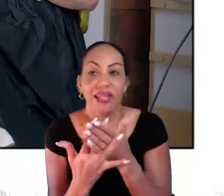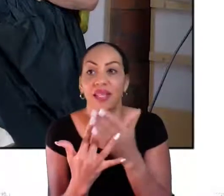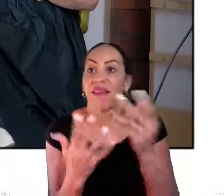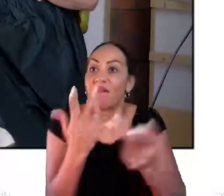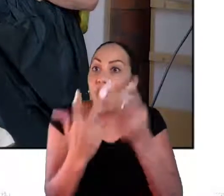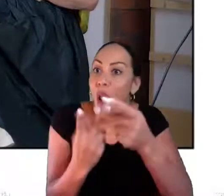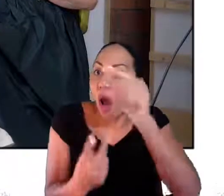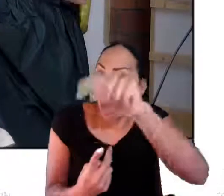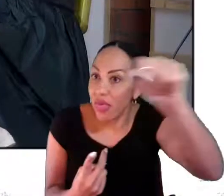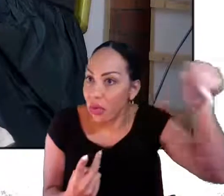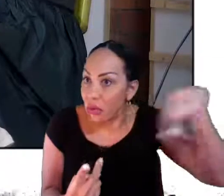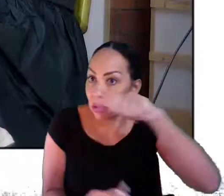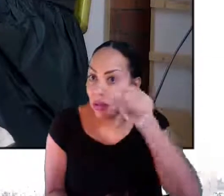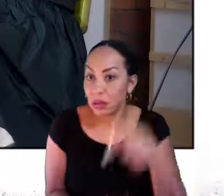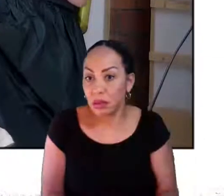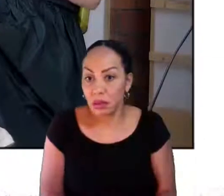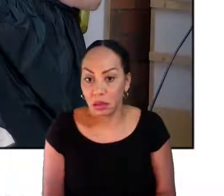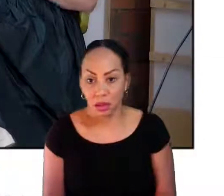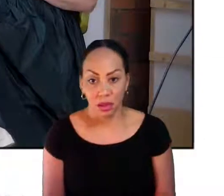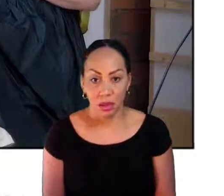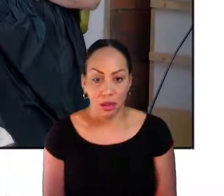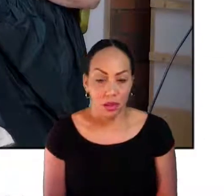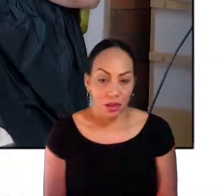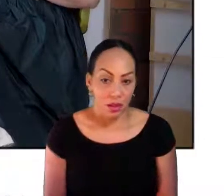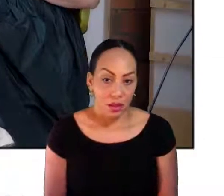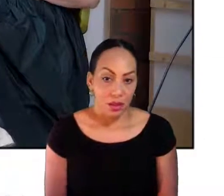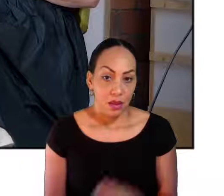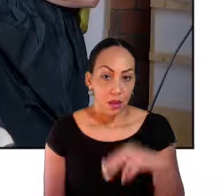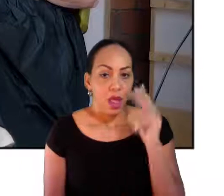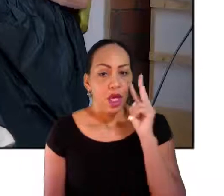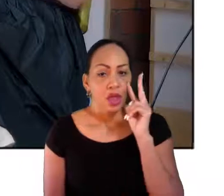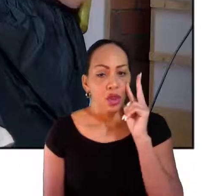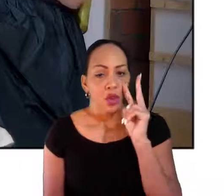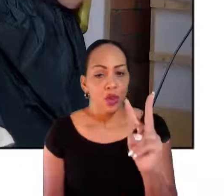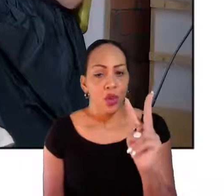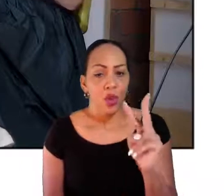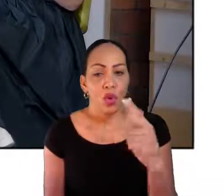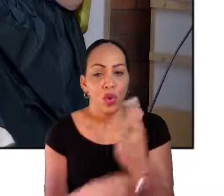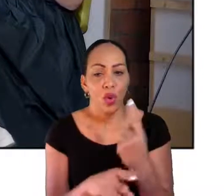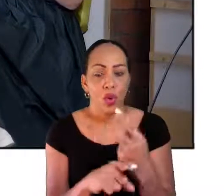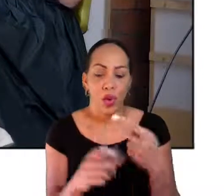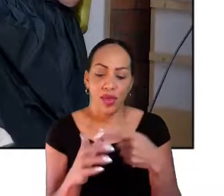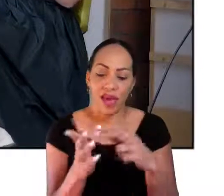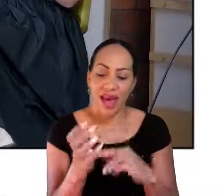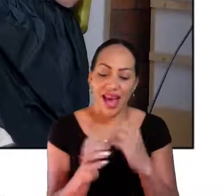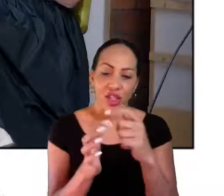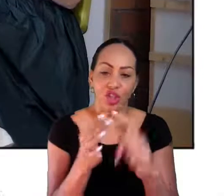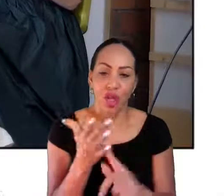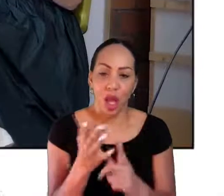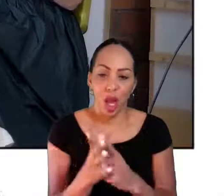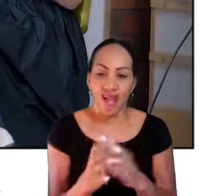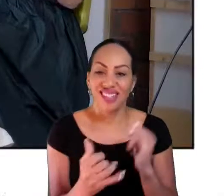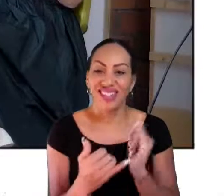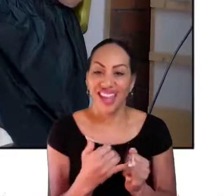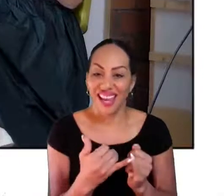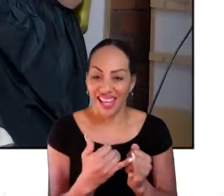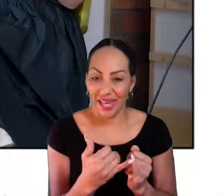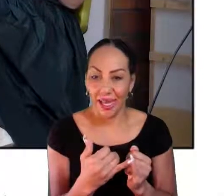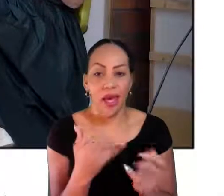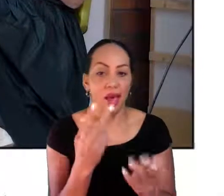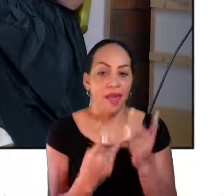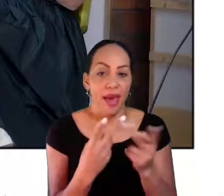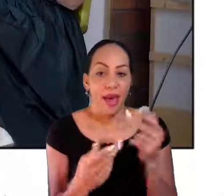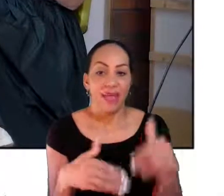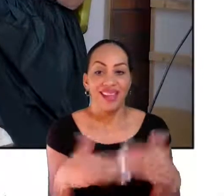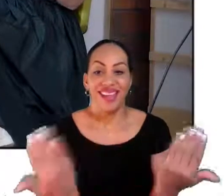of notion, I saw that a talk by Angela Saini the other day, where she was talking about how particular communities have this idea